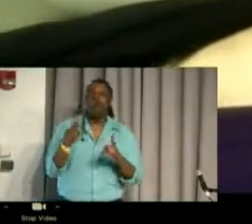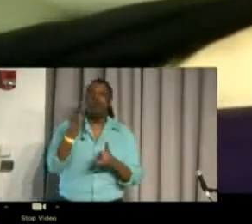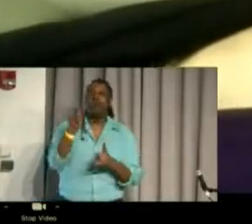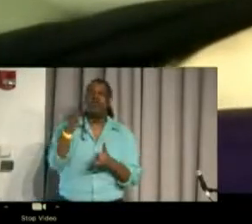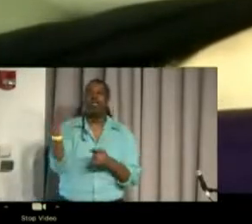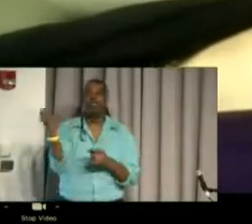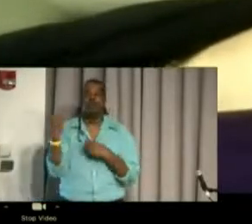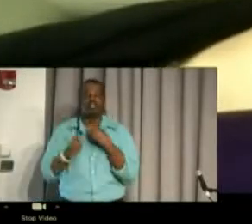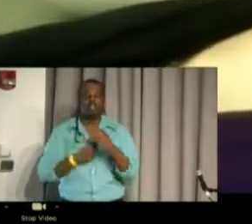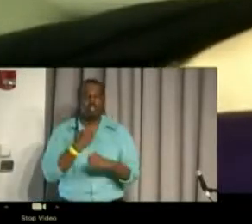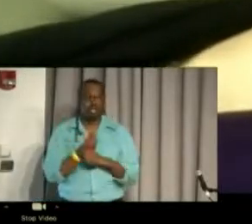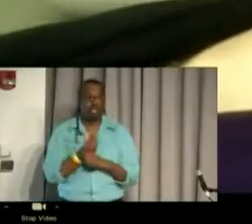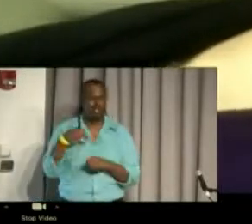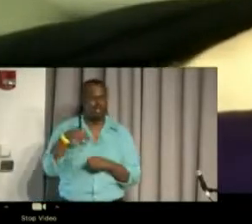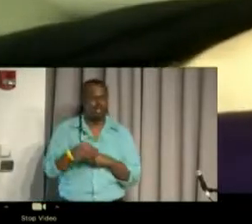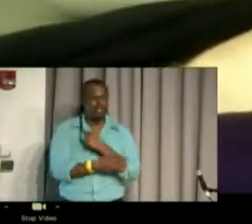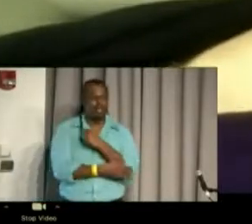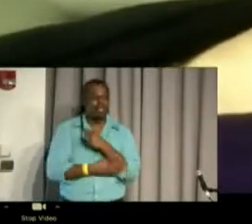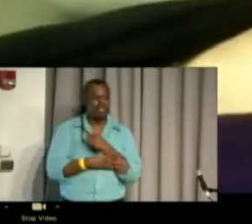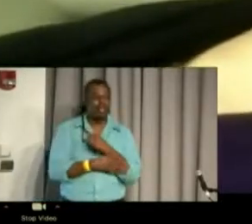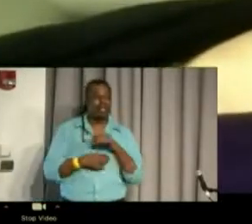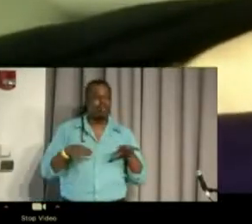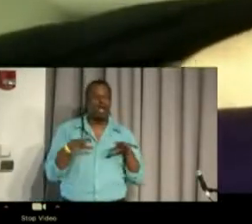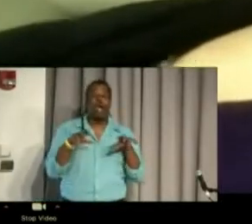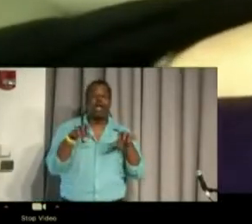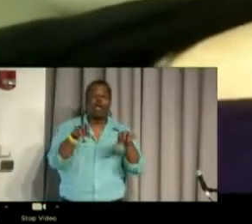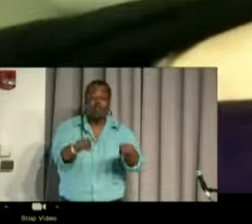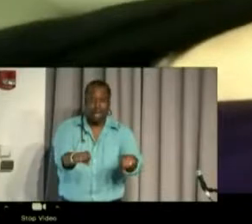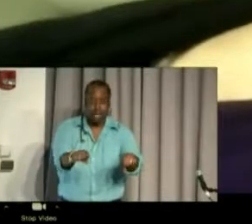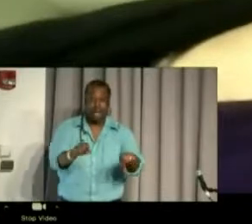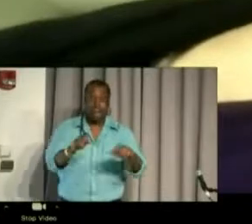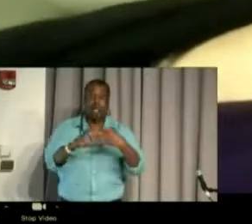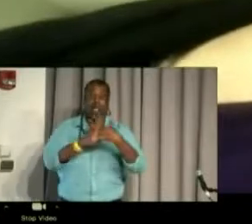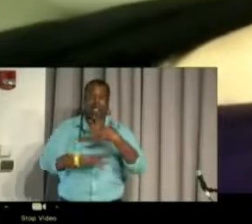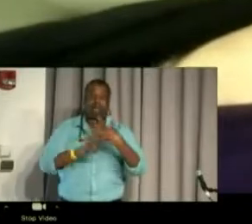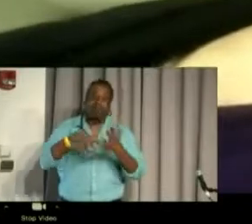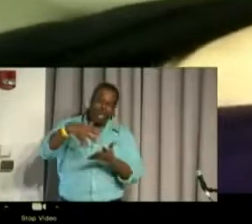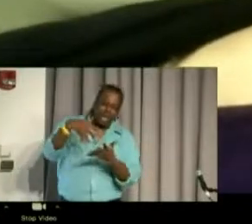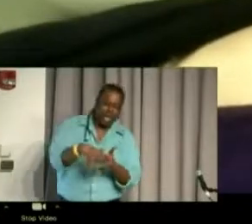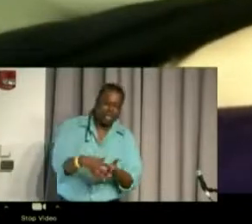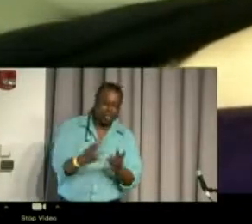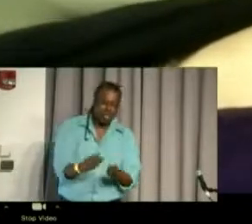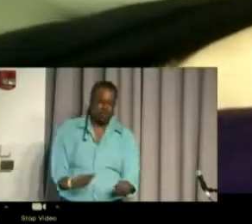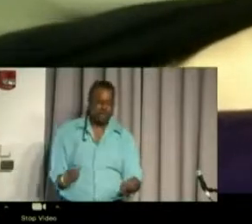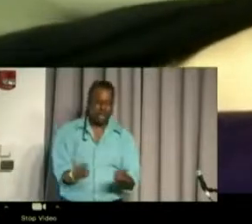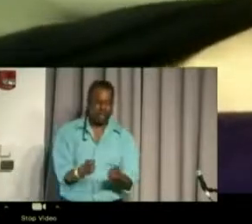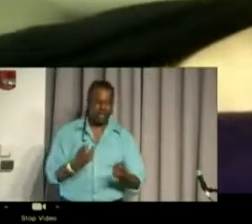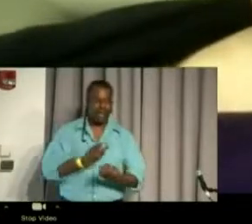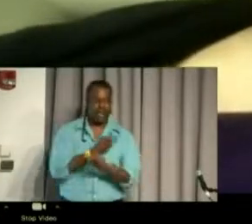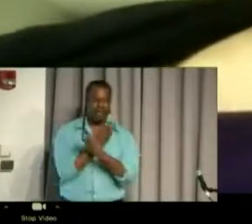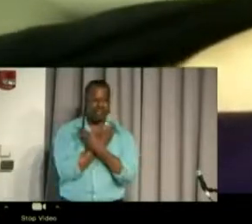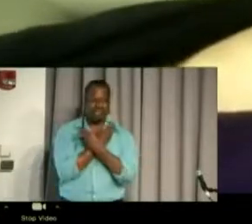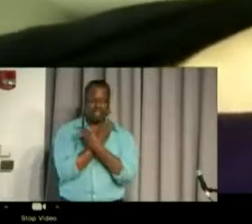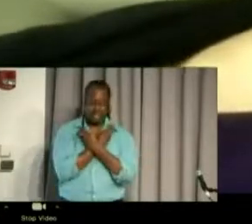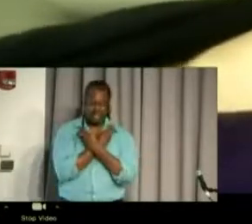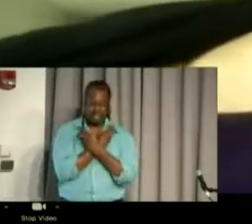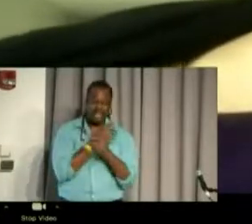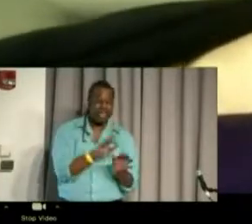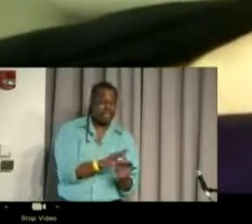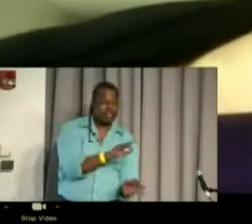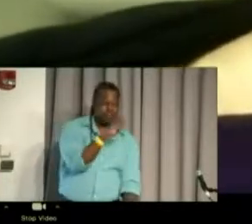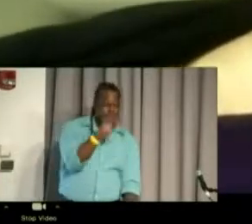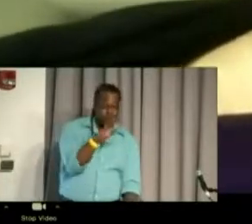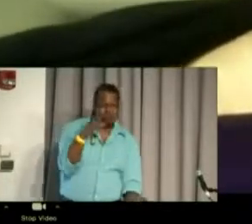This country occupies blood-soaked ground, and the toxicity, which is both spiritual as well